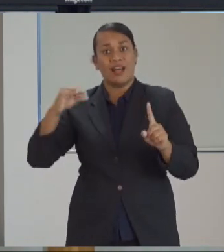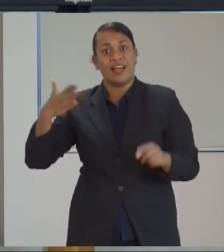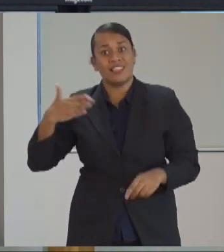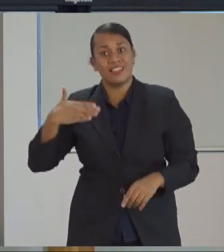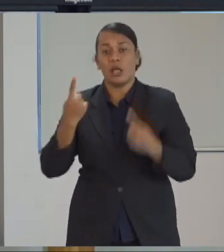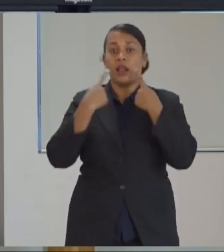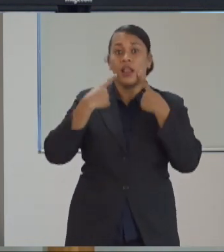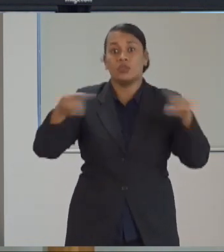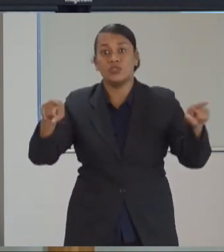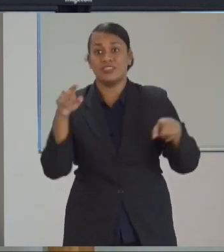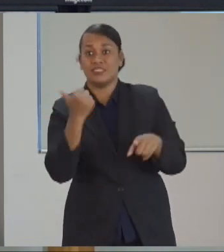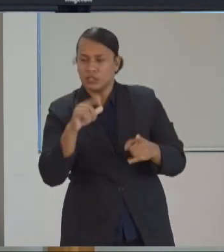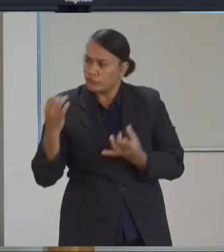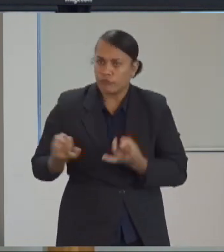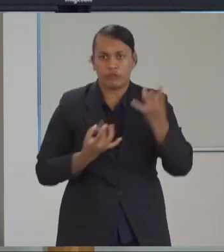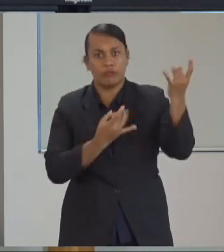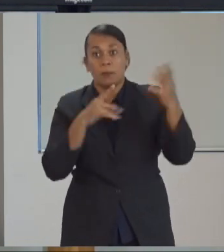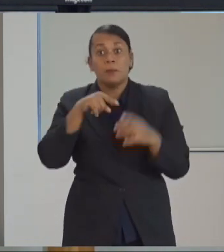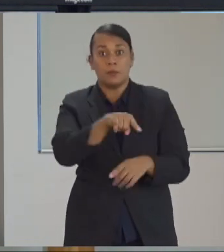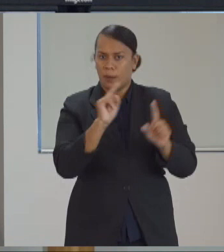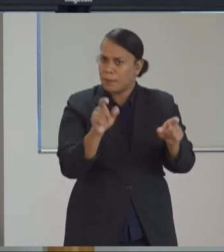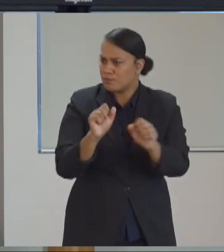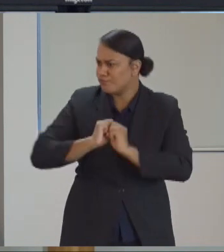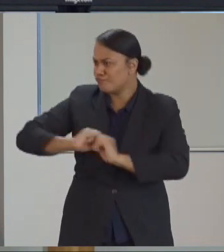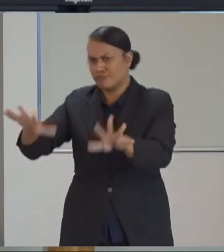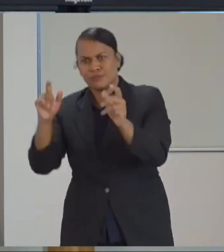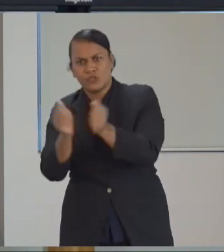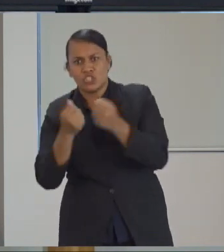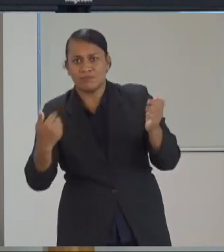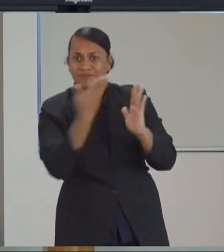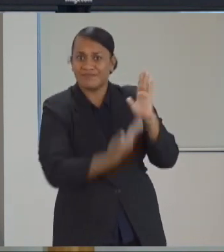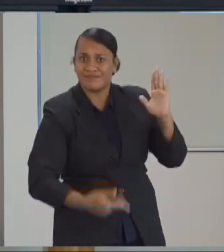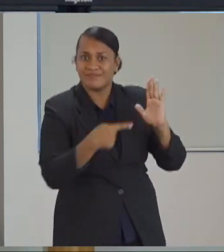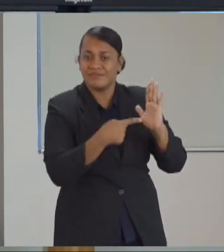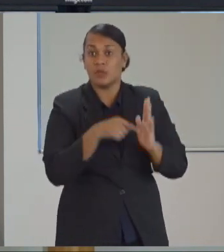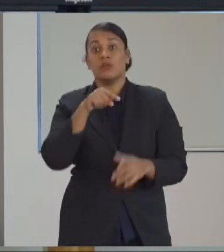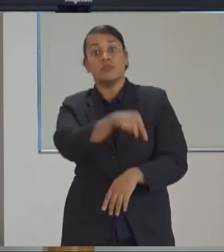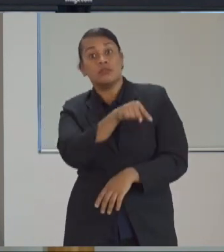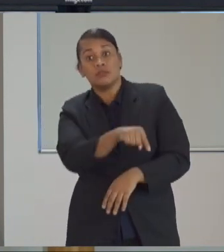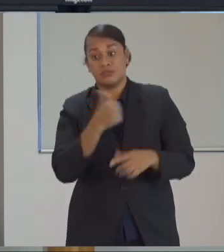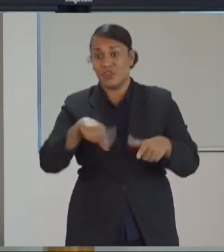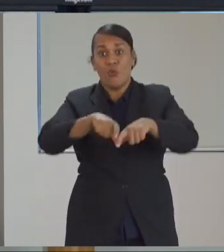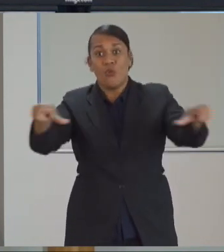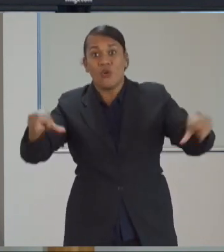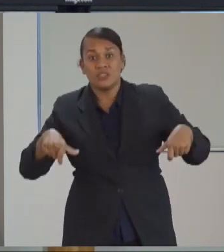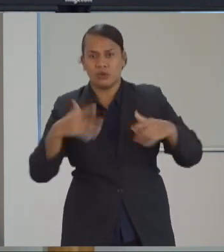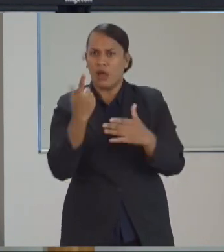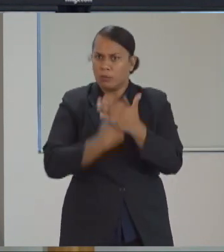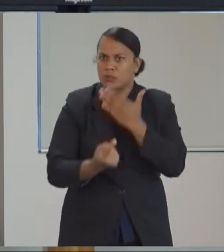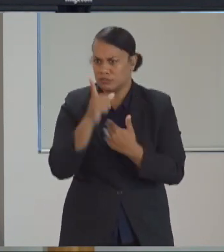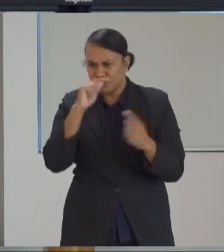referring to the Prime Minister. However, that charge could have easily been amended or fixed at the request of the